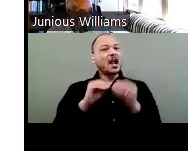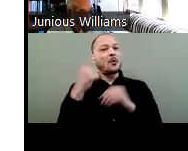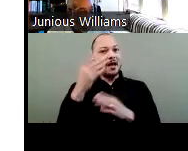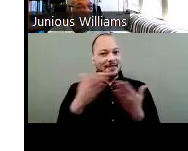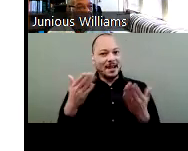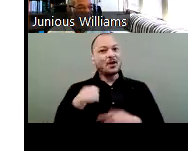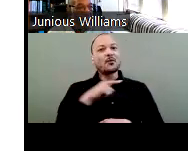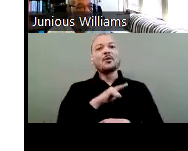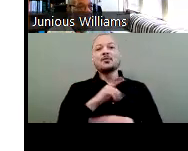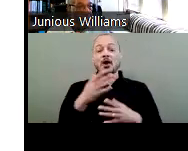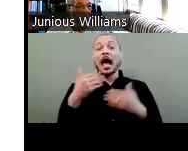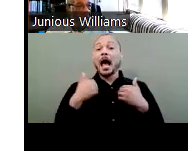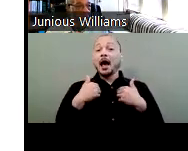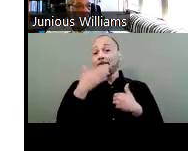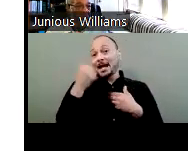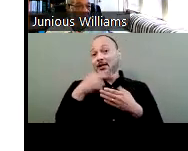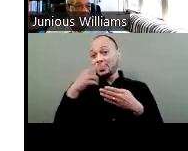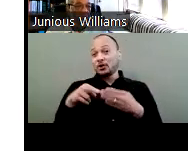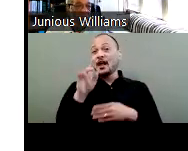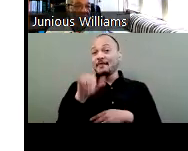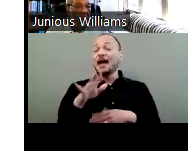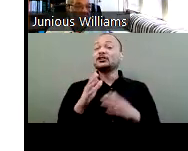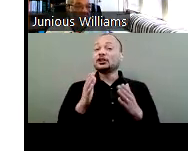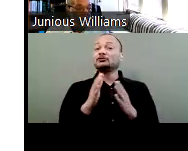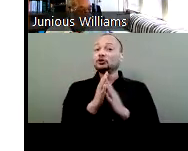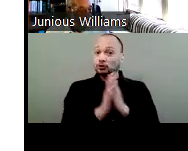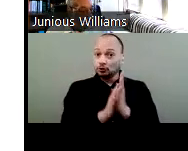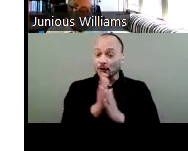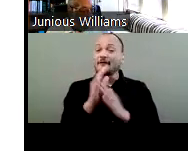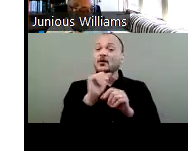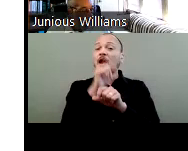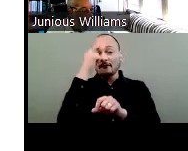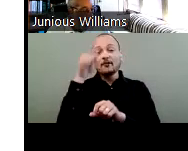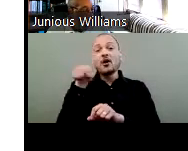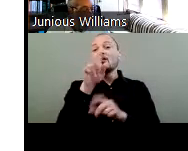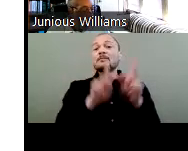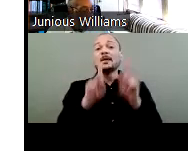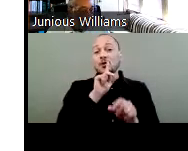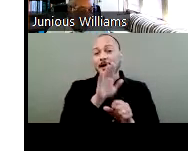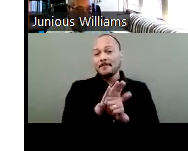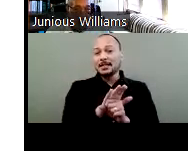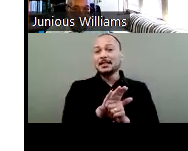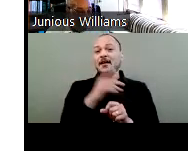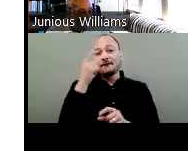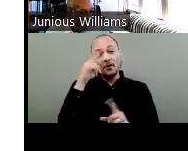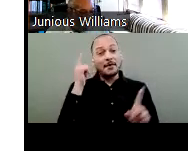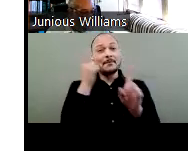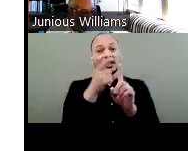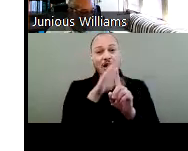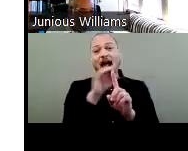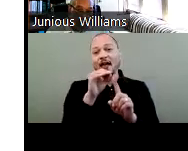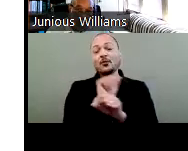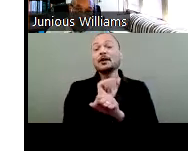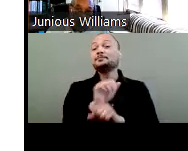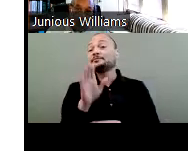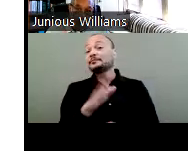get better results. And that should drive the work to people who are committed to sort of the mission in the work. On the